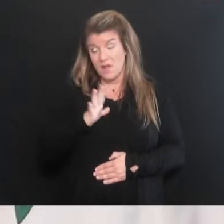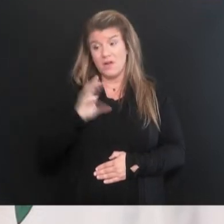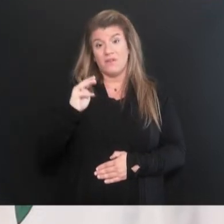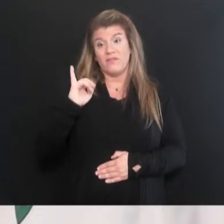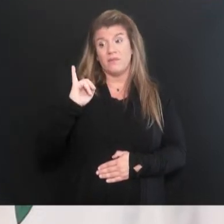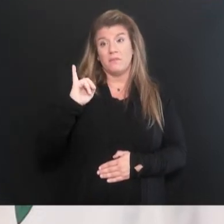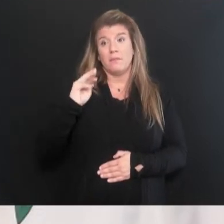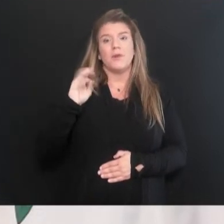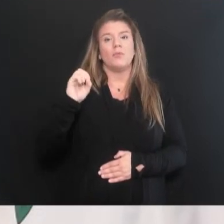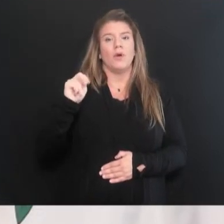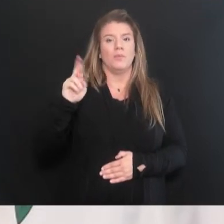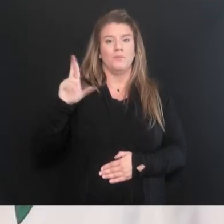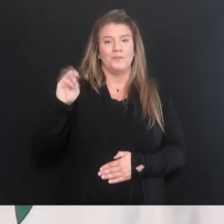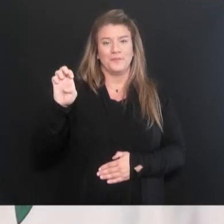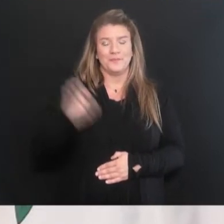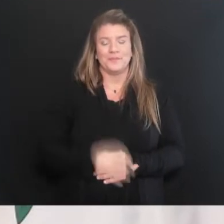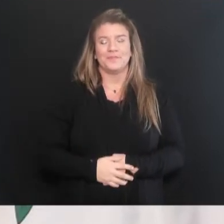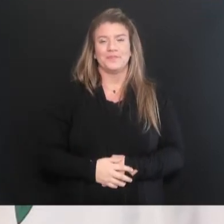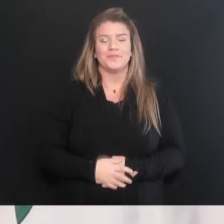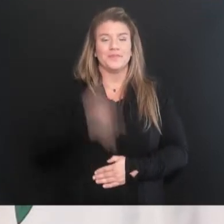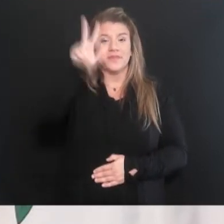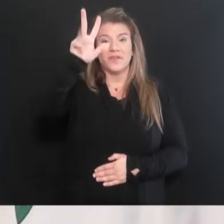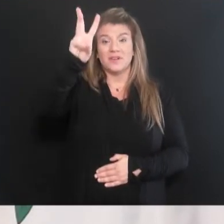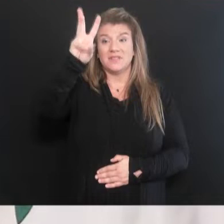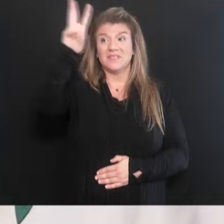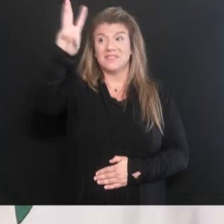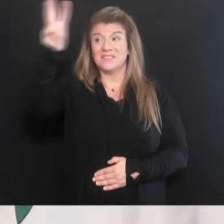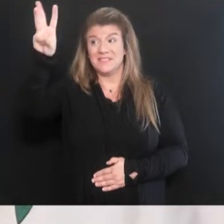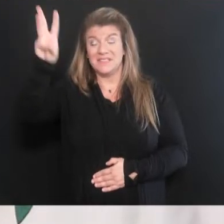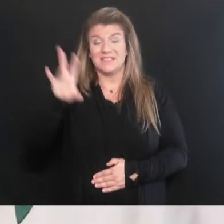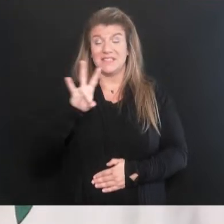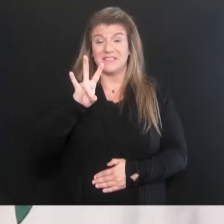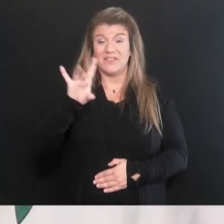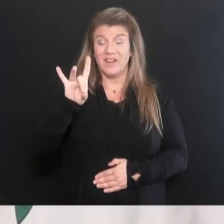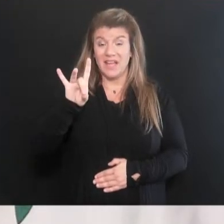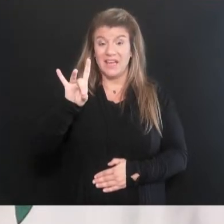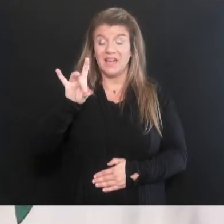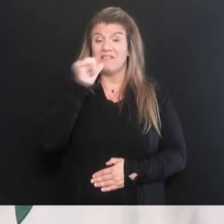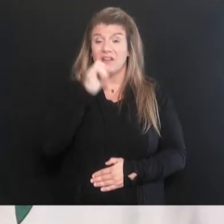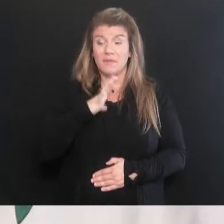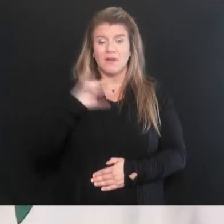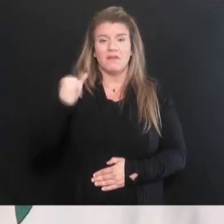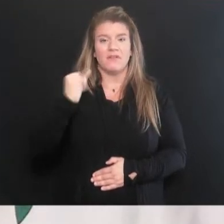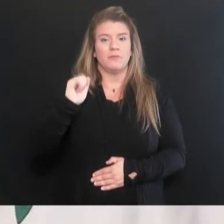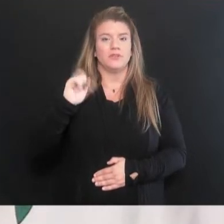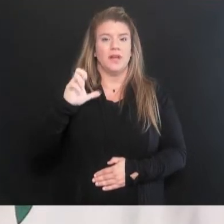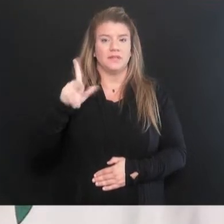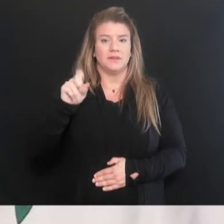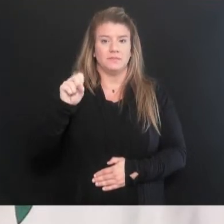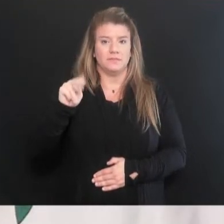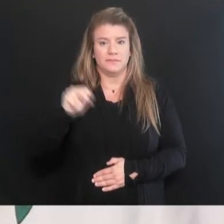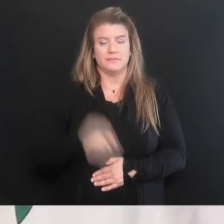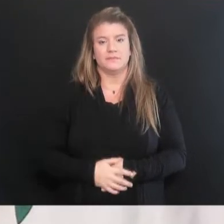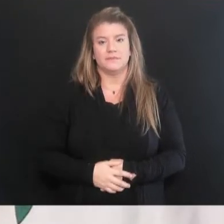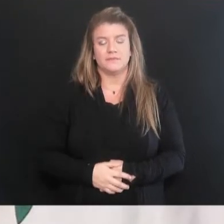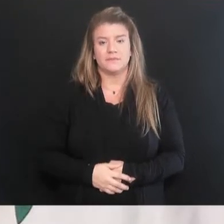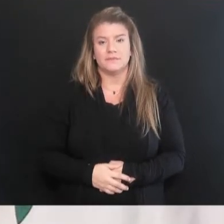Monroe County. The 3,666th death, a 78-year-old female from Jackson County.